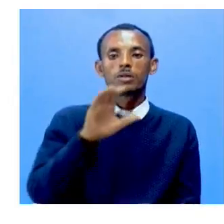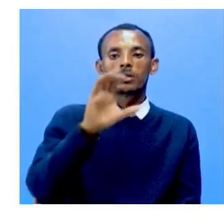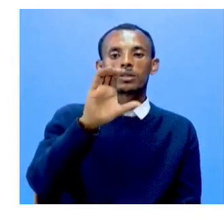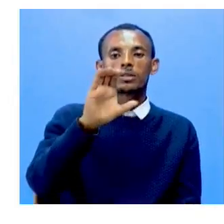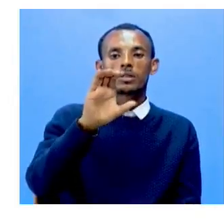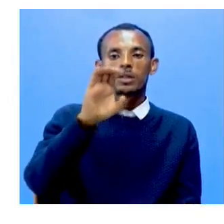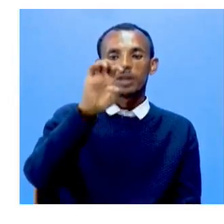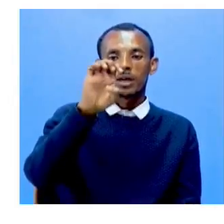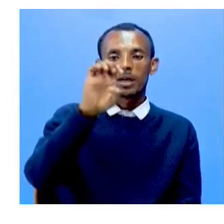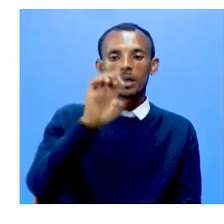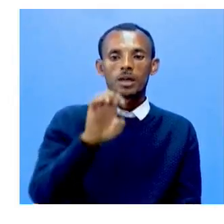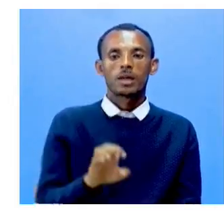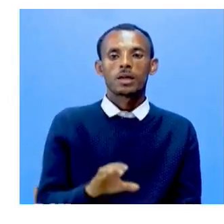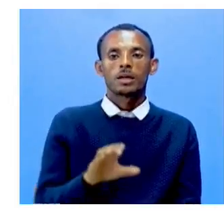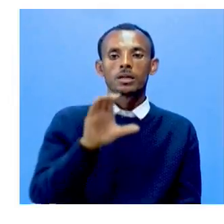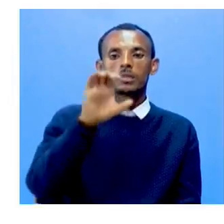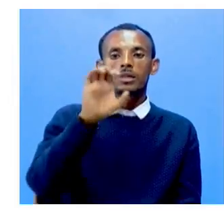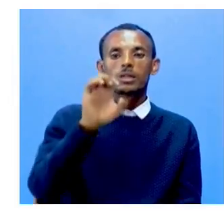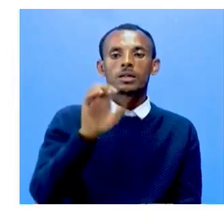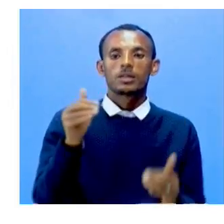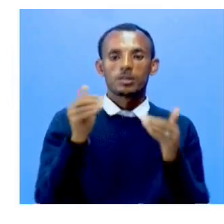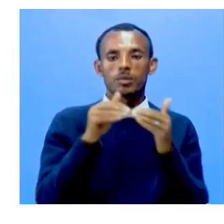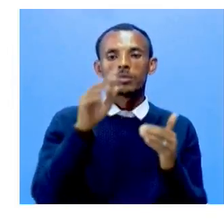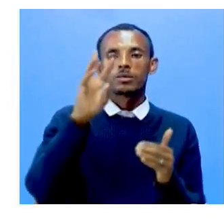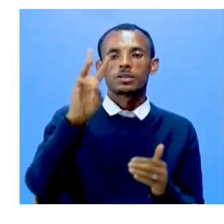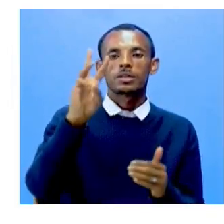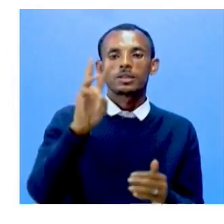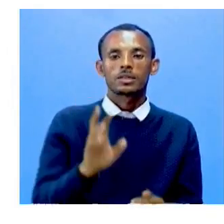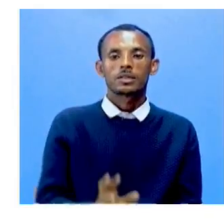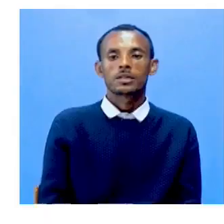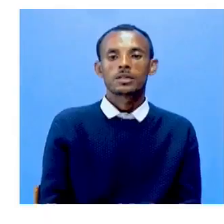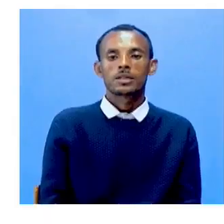CE, which equal to 6,